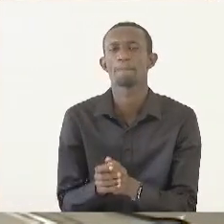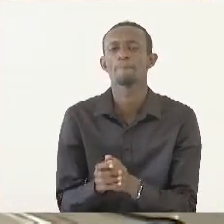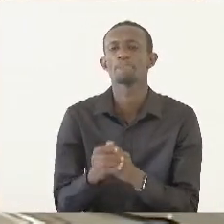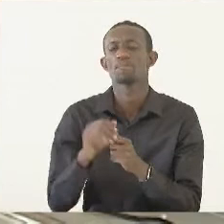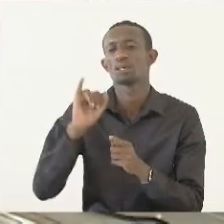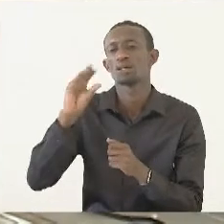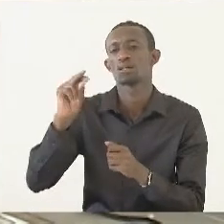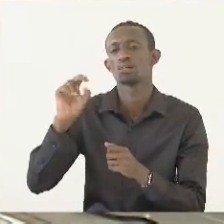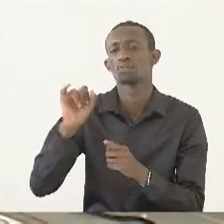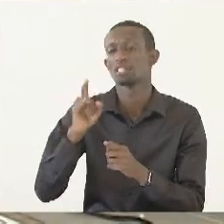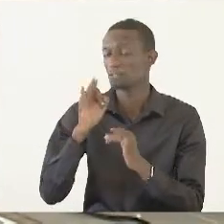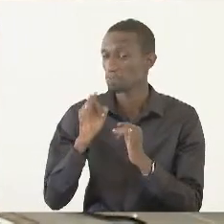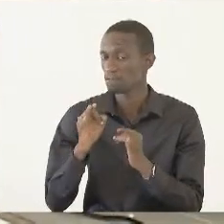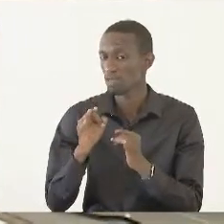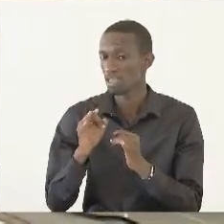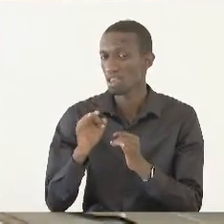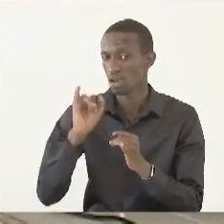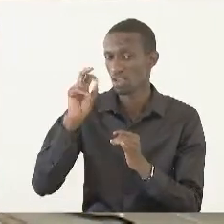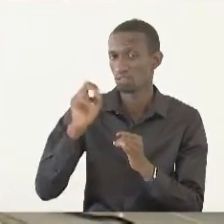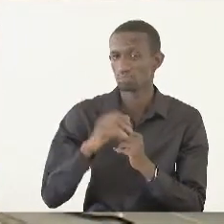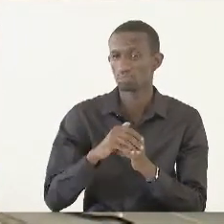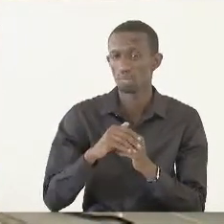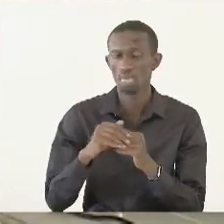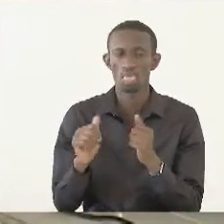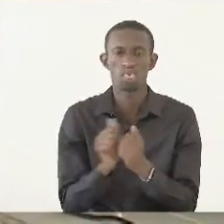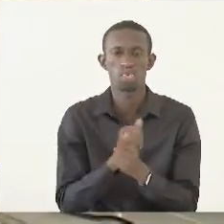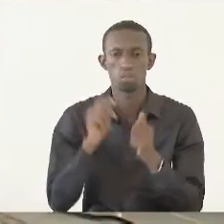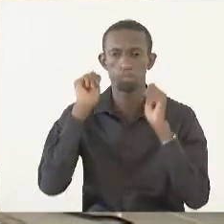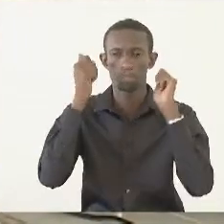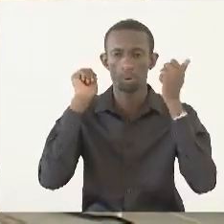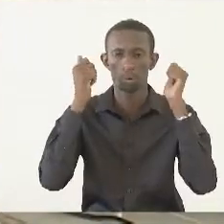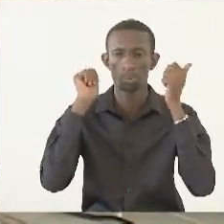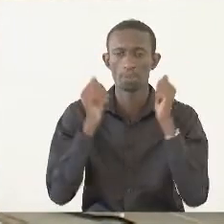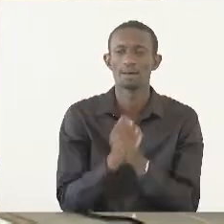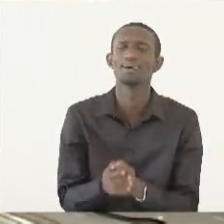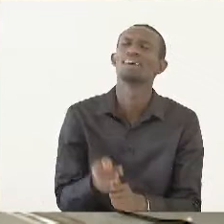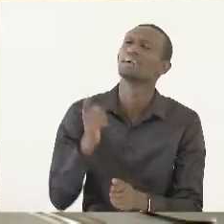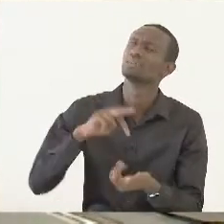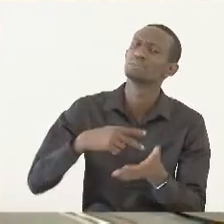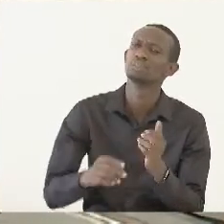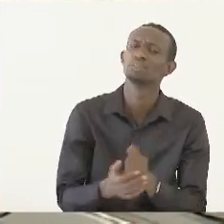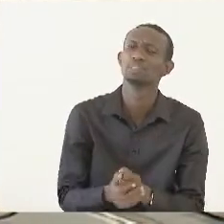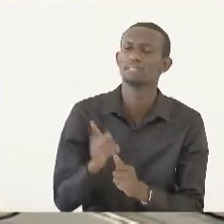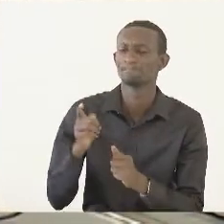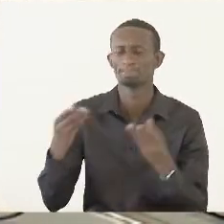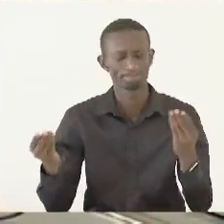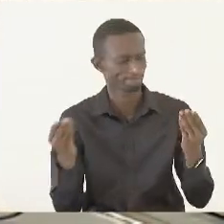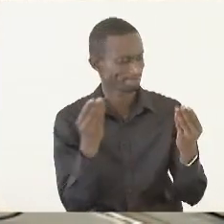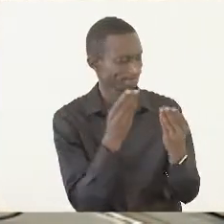is destabilized, what does that mean? It means this one reduces the